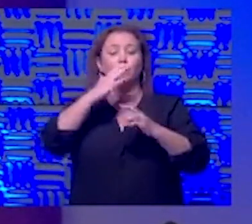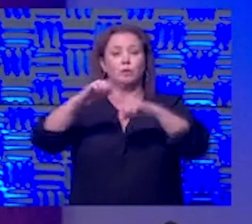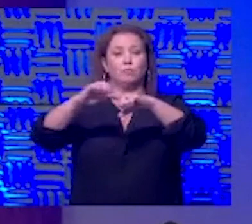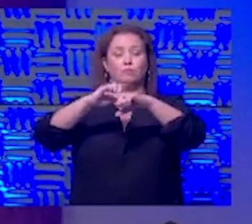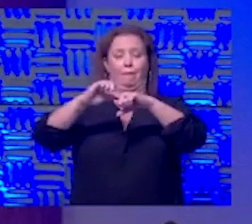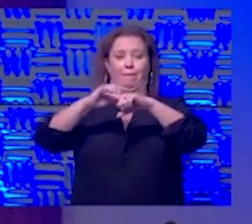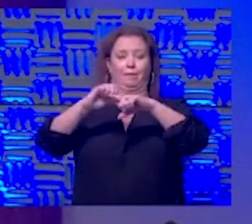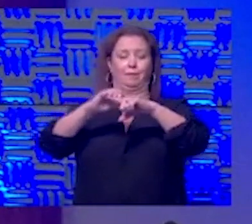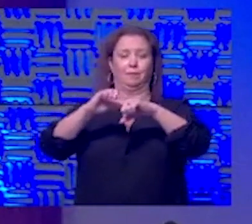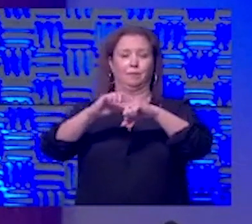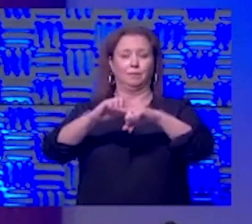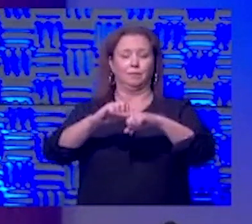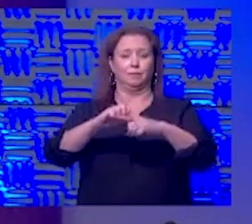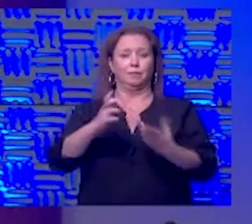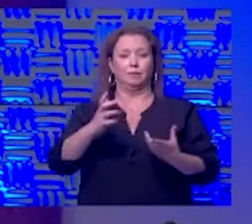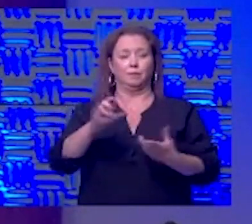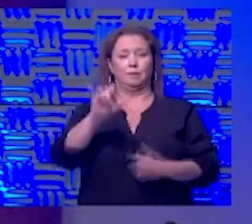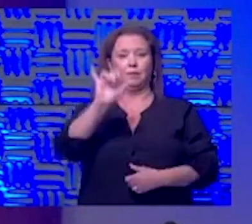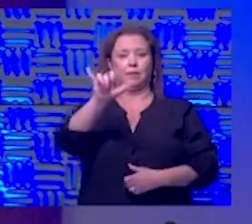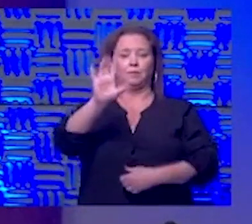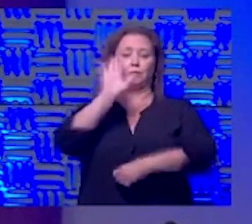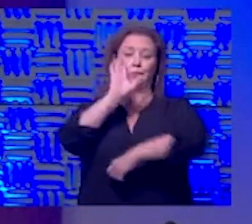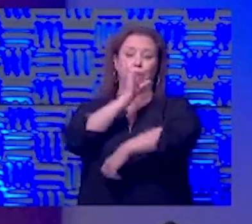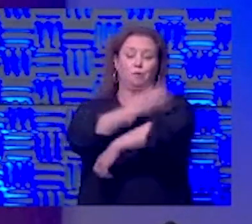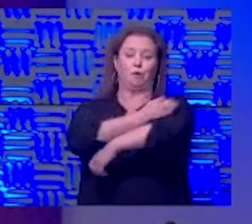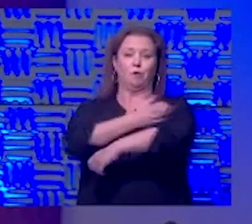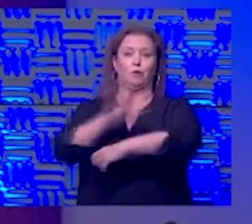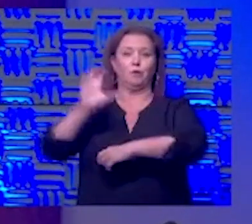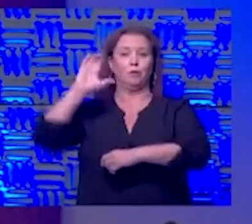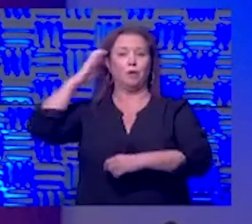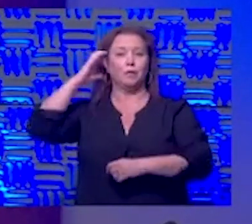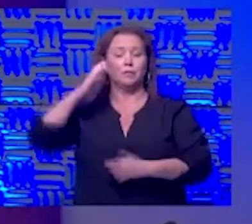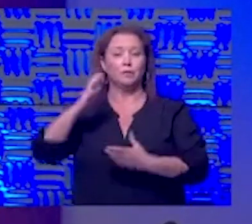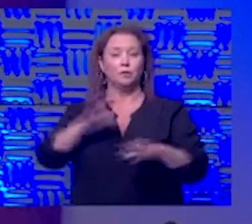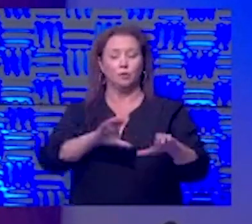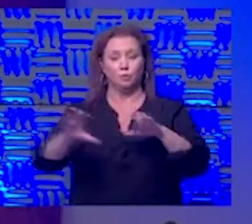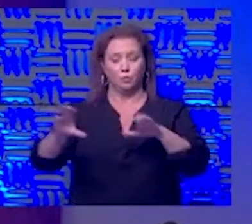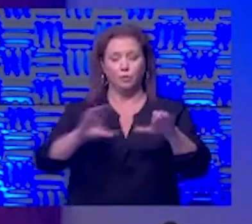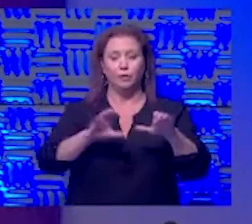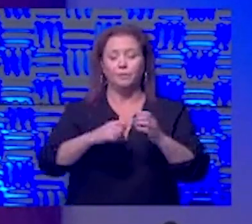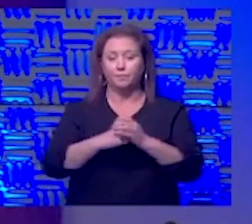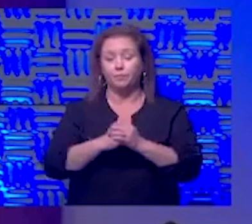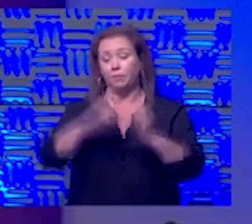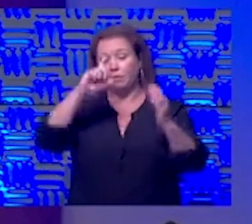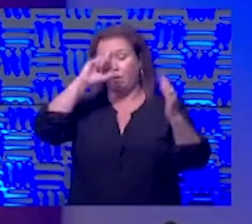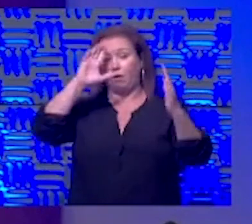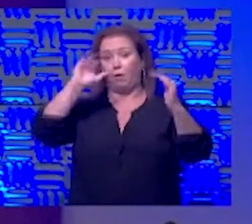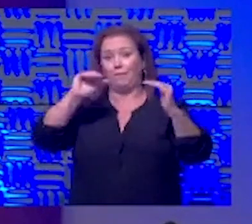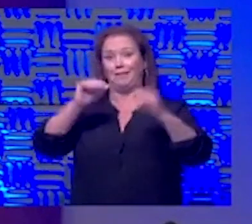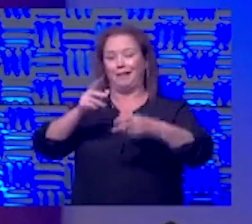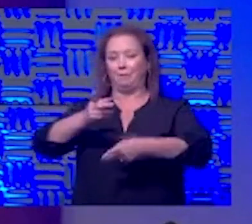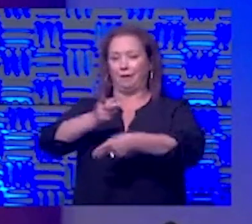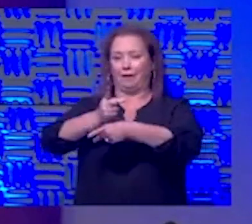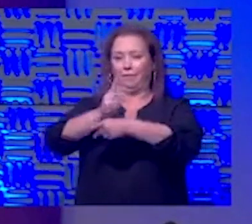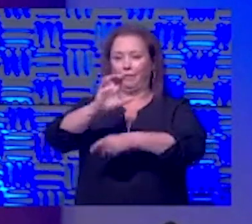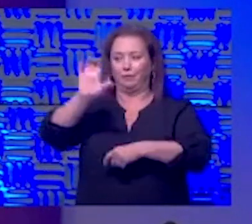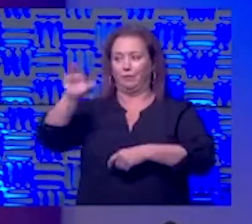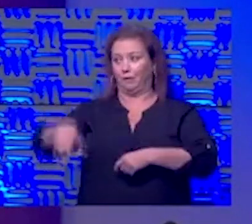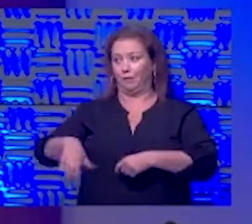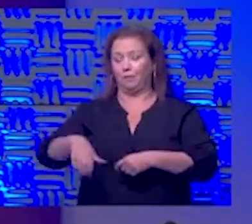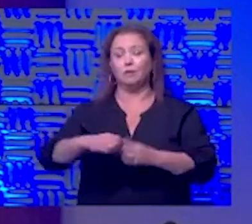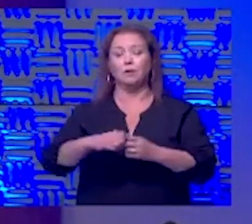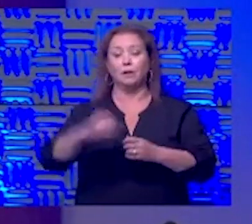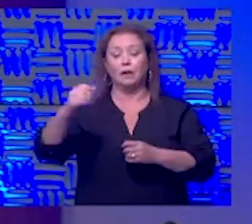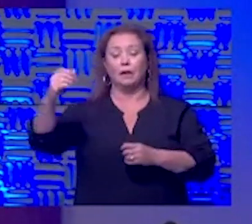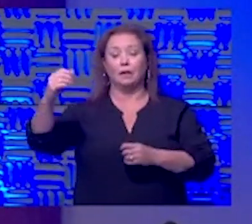are probably what your daughter and her cousin are doing in terms of hopefully they were super careful in Chicago, right? And then